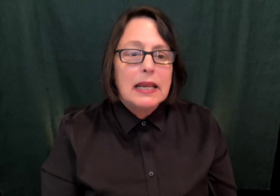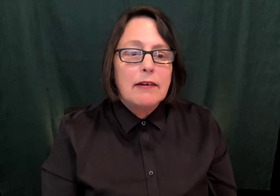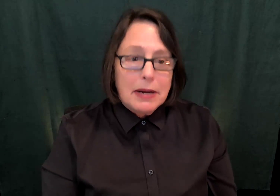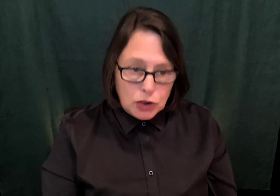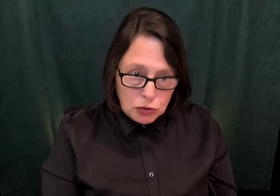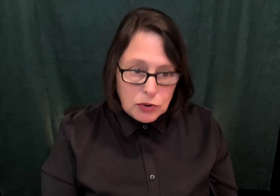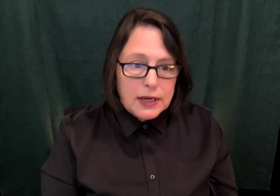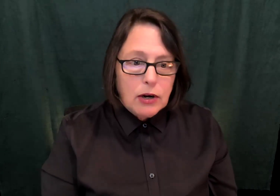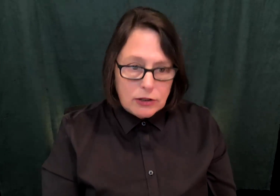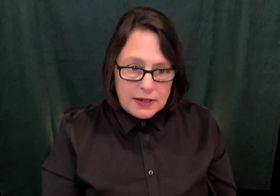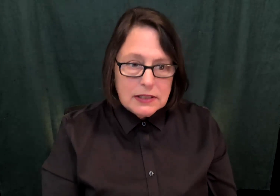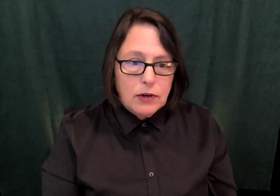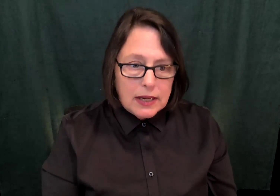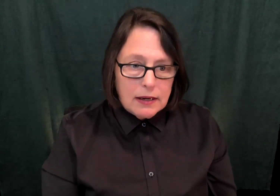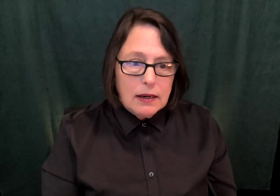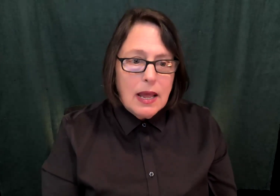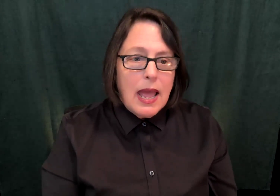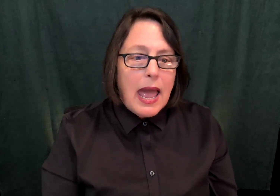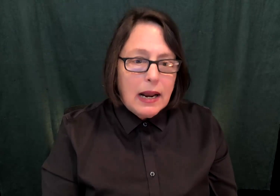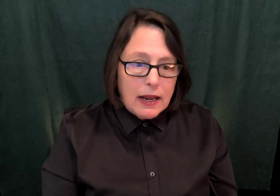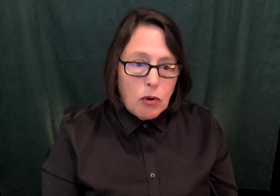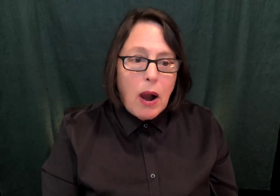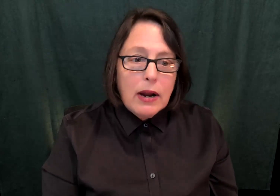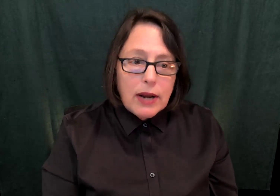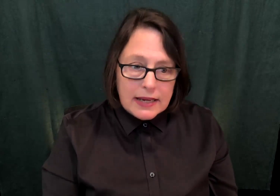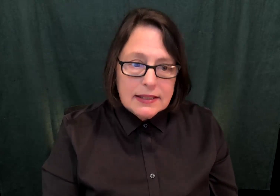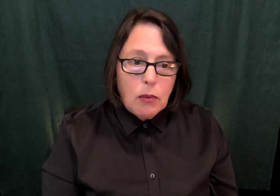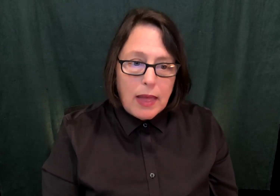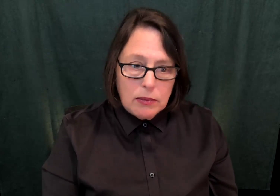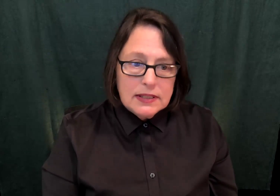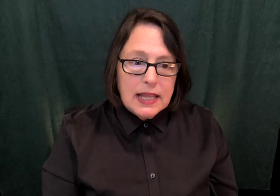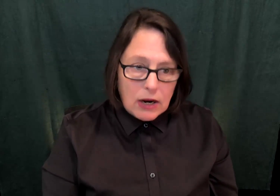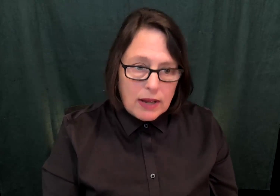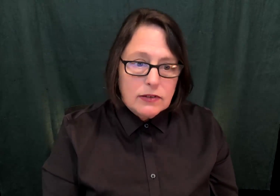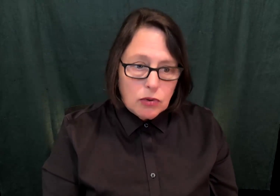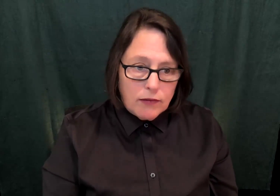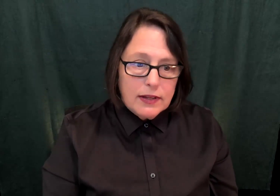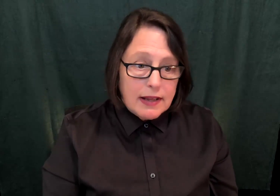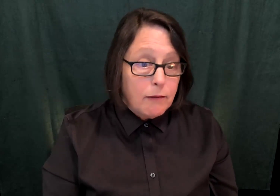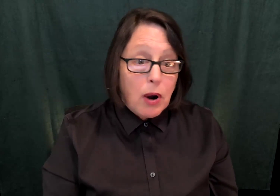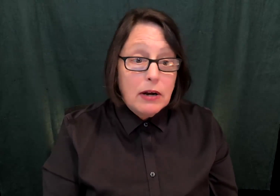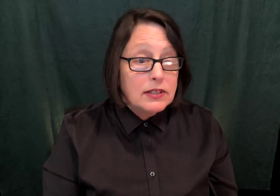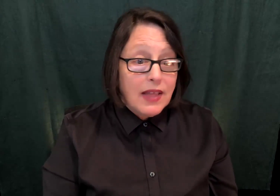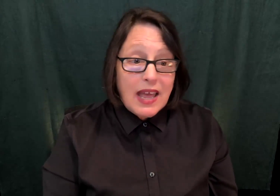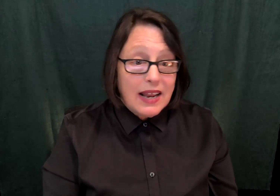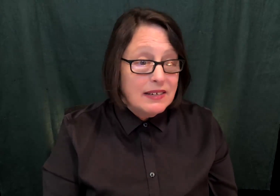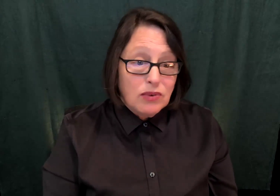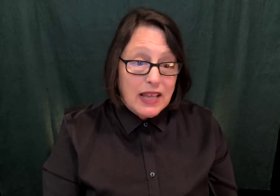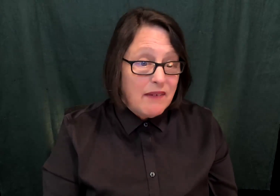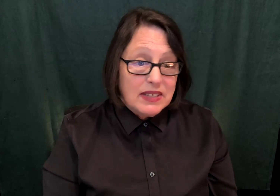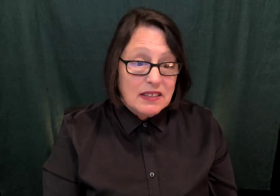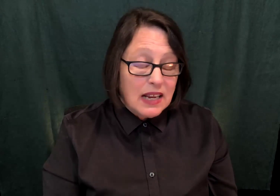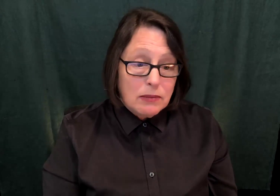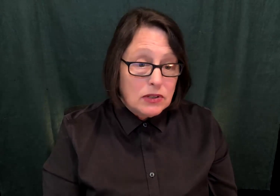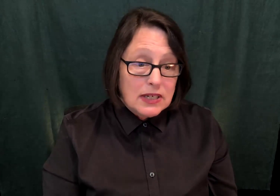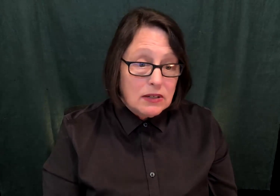the beginning of my junior year, I transferred in. And I acquired ASL while I was there at the School for the Deaf. Prior to that, I didn't really